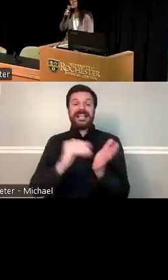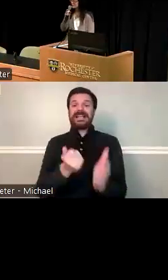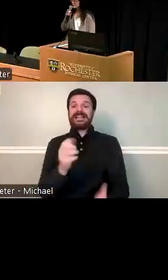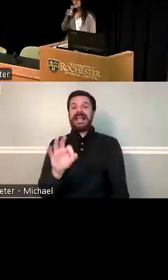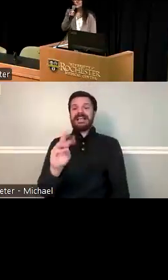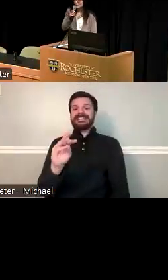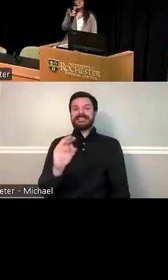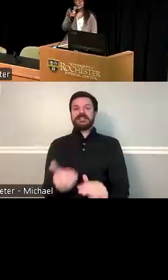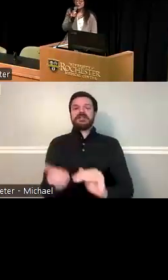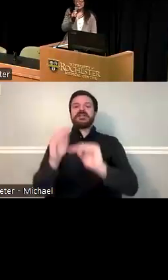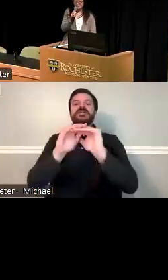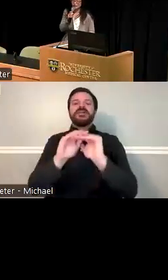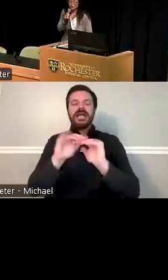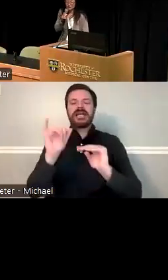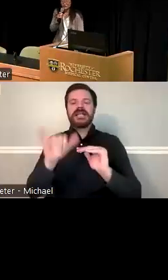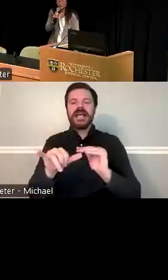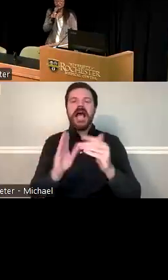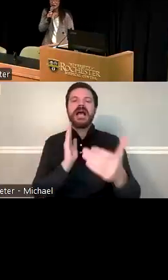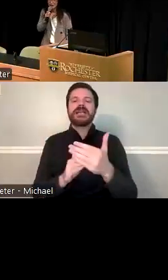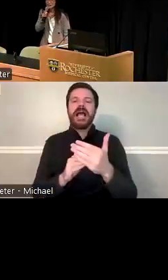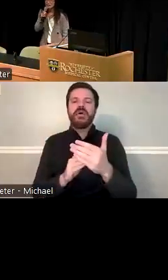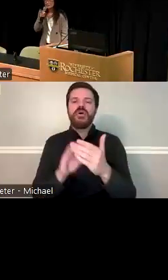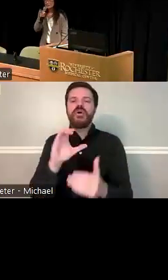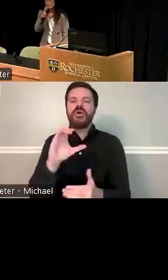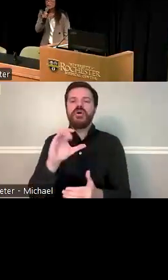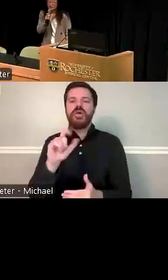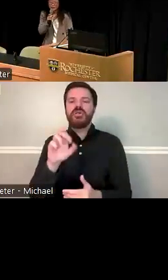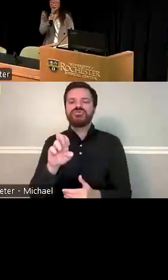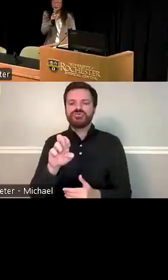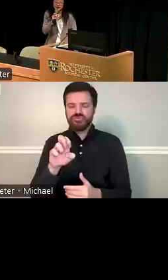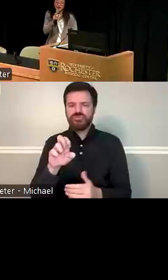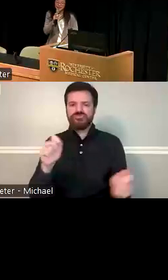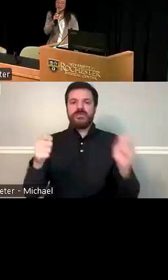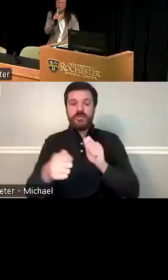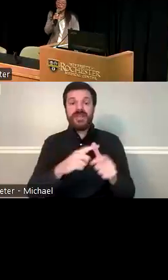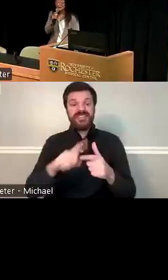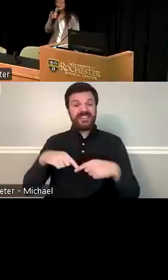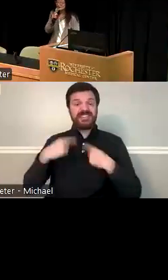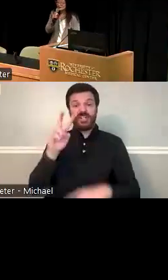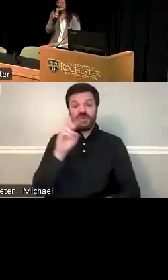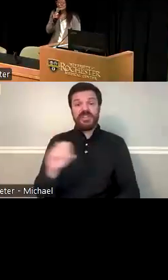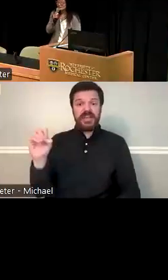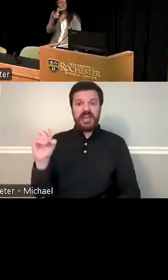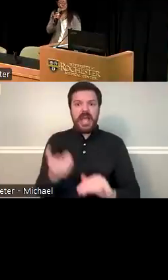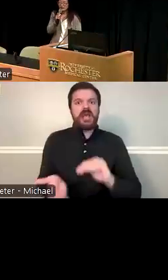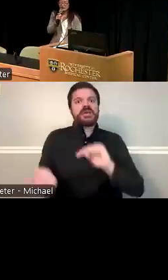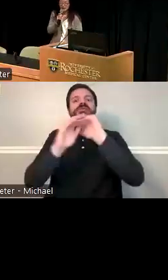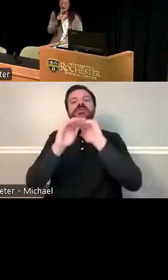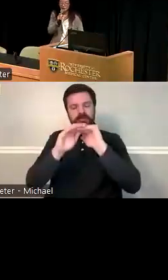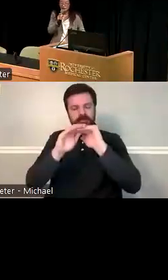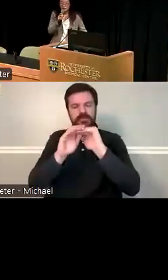the counterculture revolution. And since 2000, there has been a rise of these deaths of